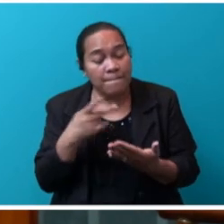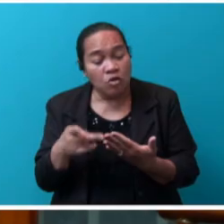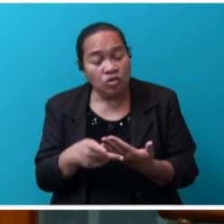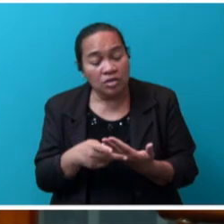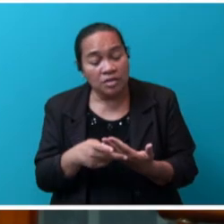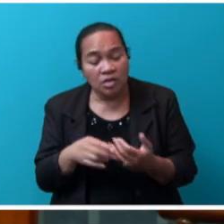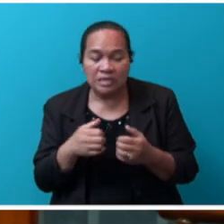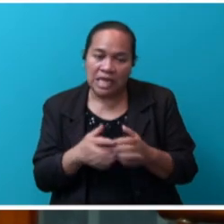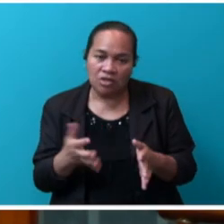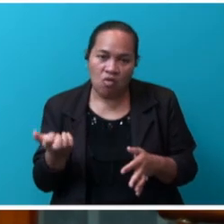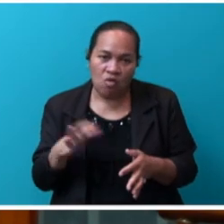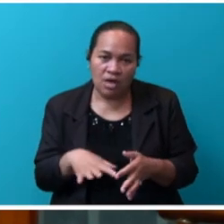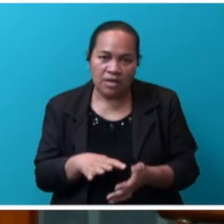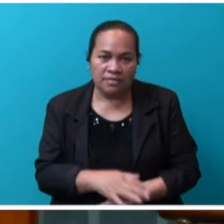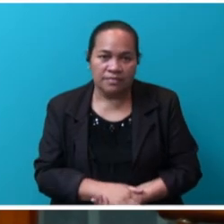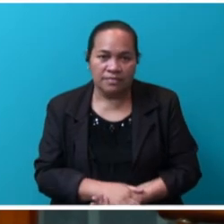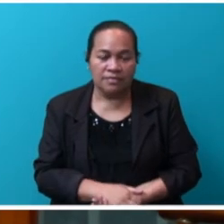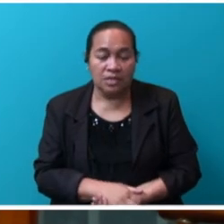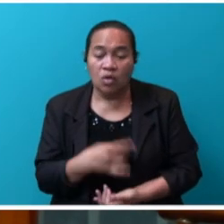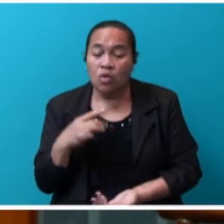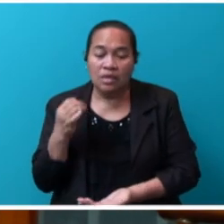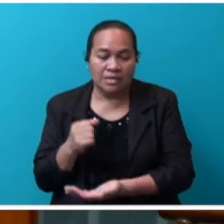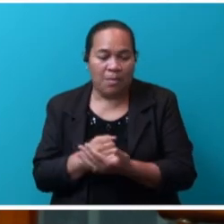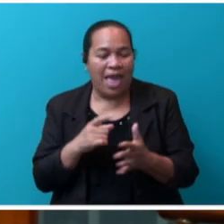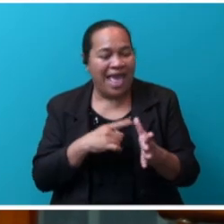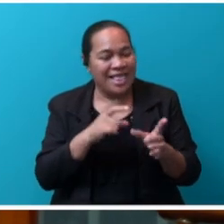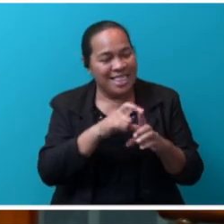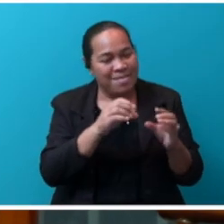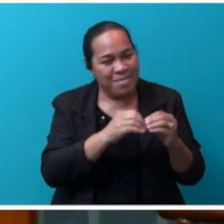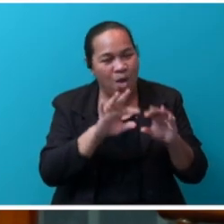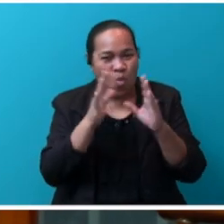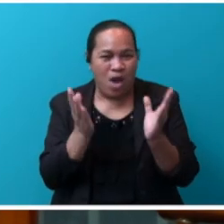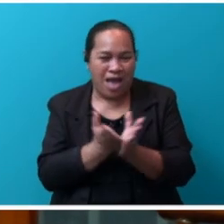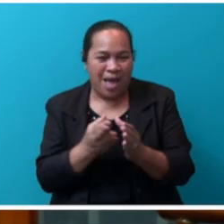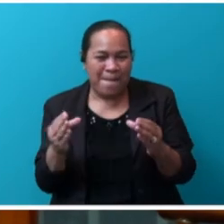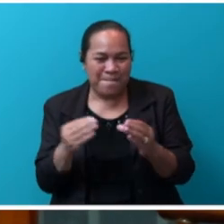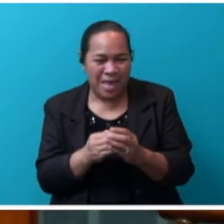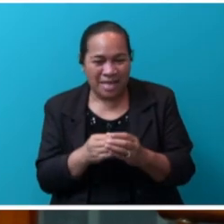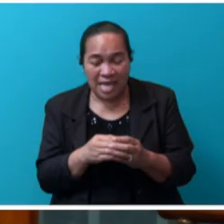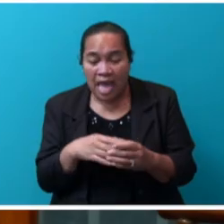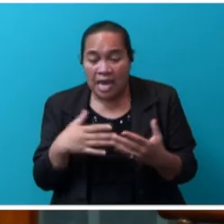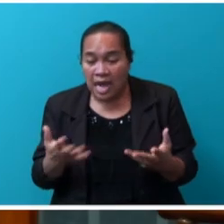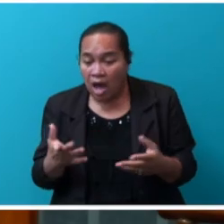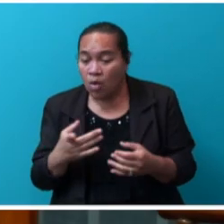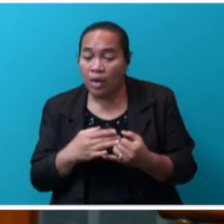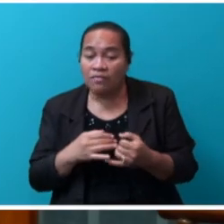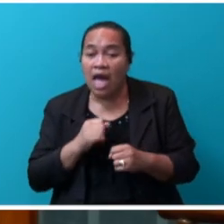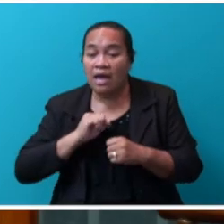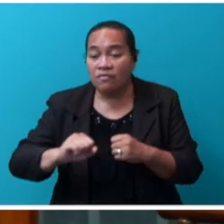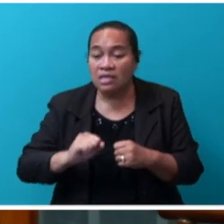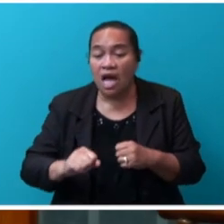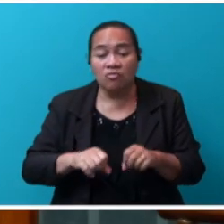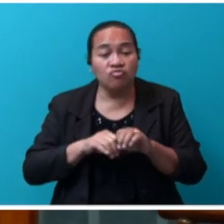has started with the support of ADB and the World Bank. Tender for design and construction has been